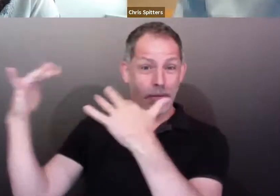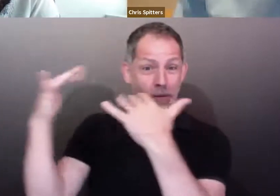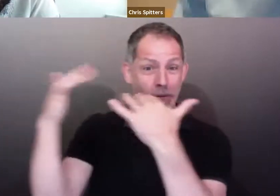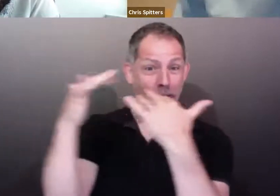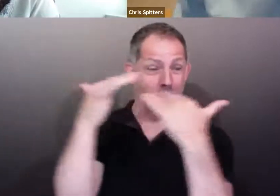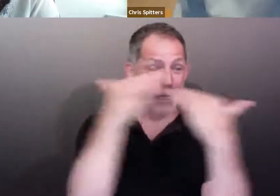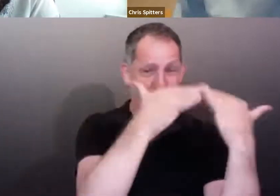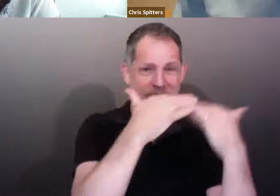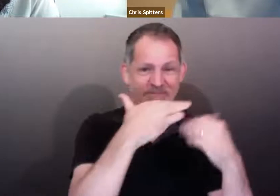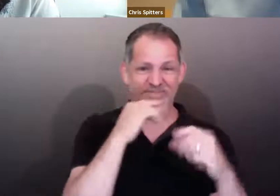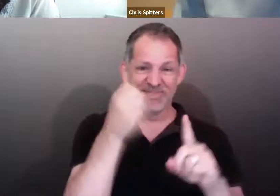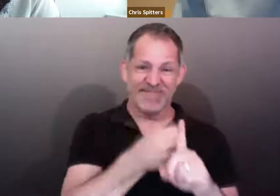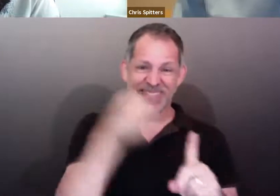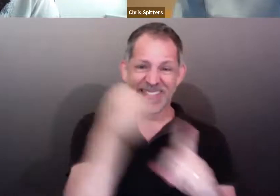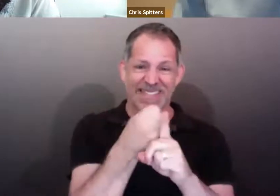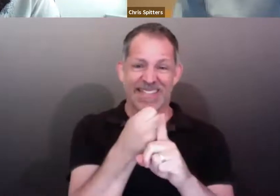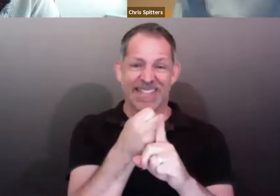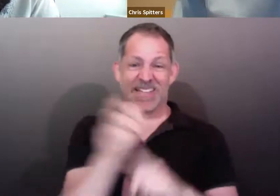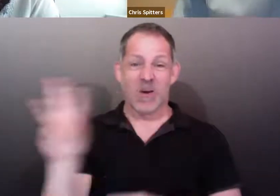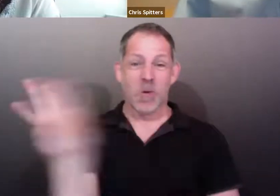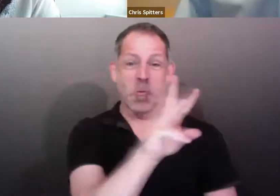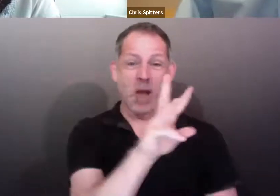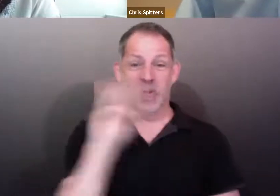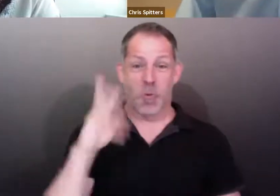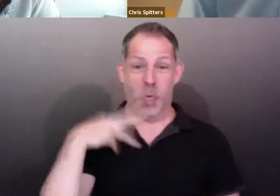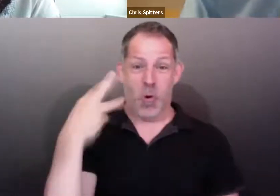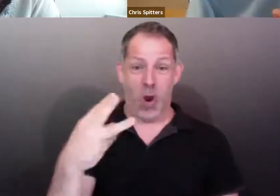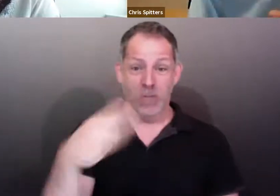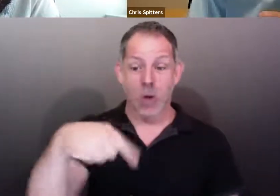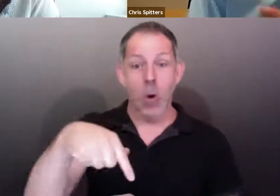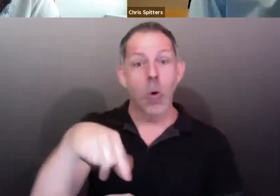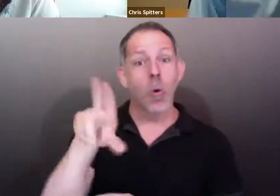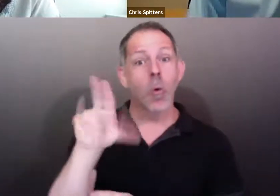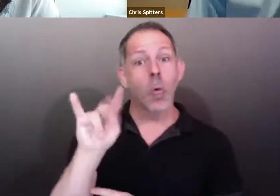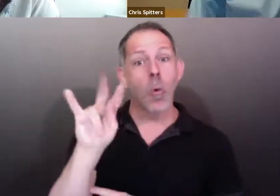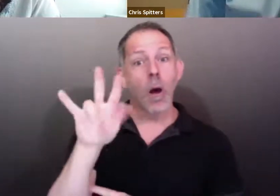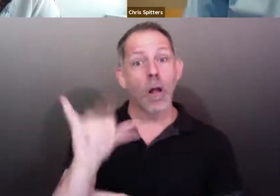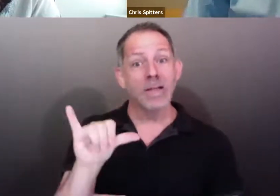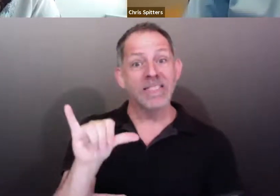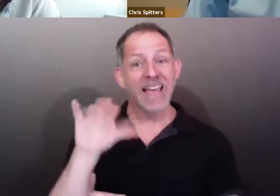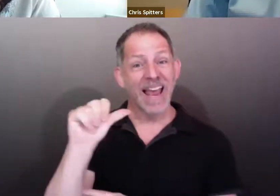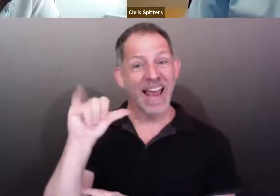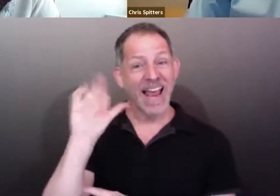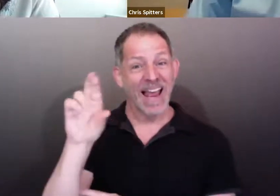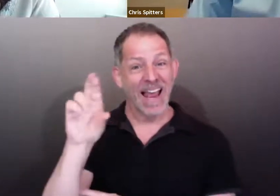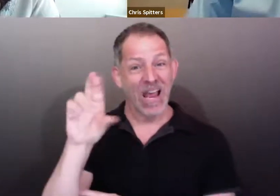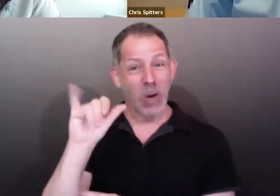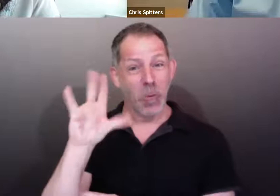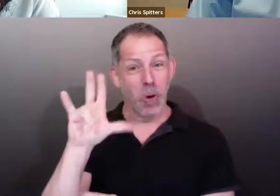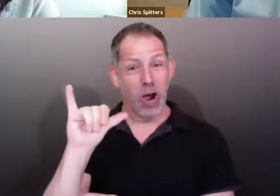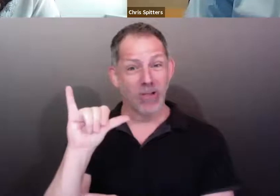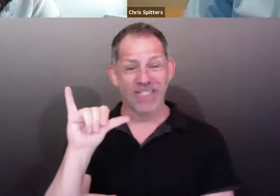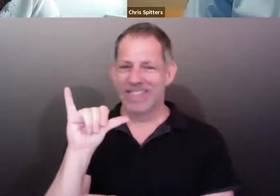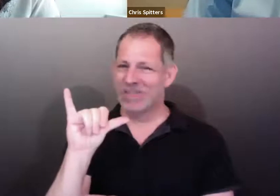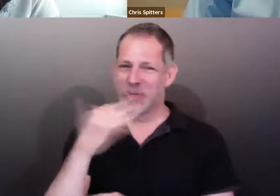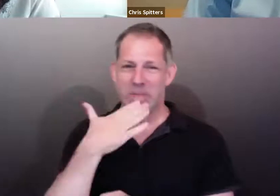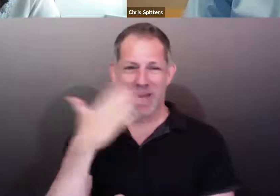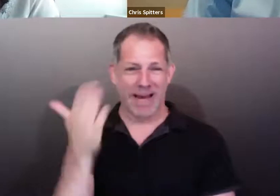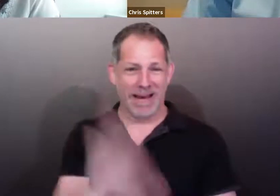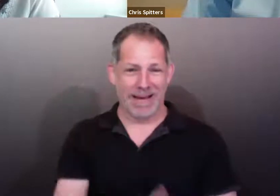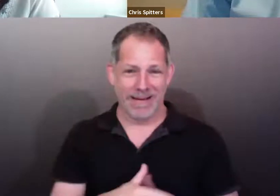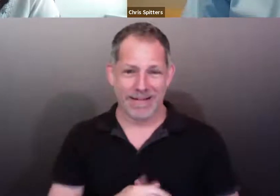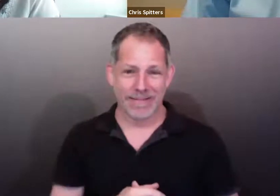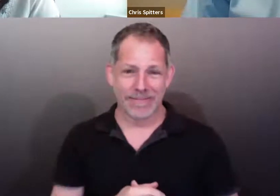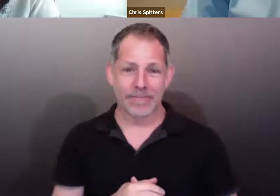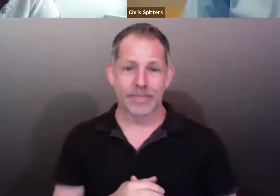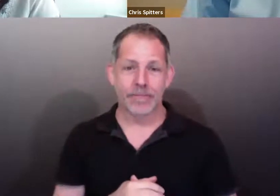last 24 hours. And the wildfire smoke from the fires in central and eastern Washington have now created